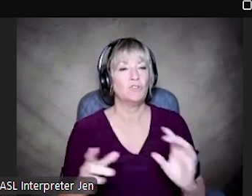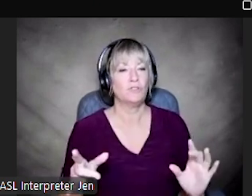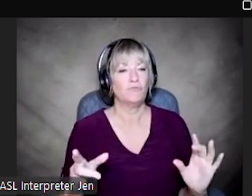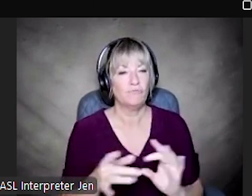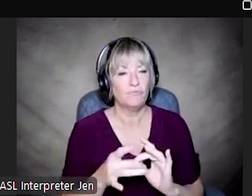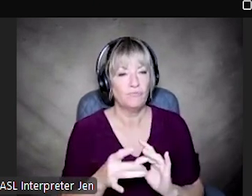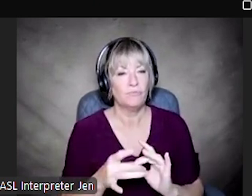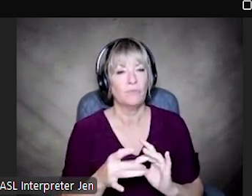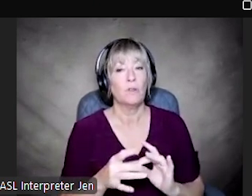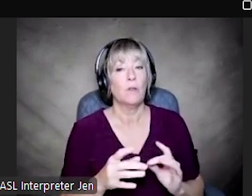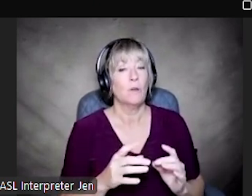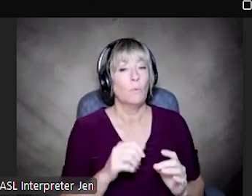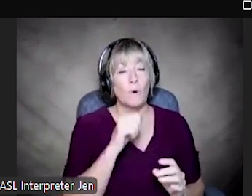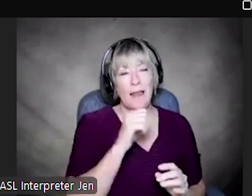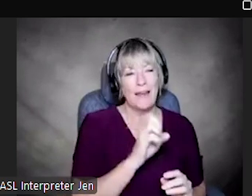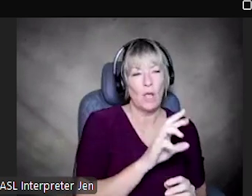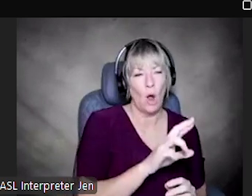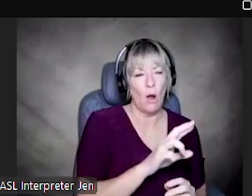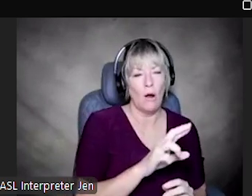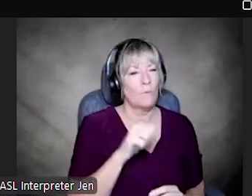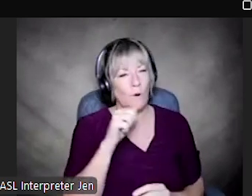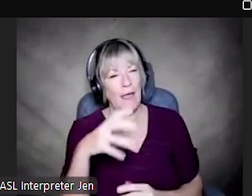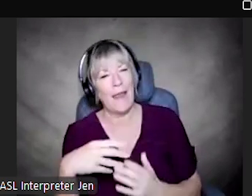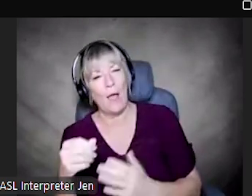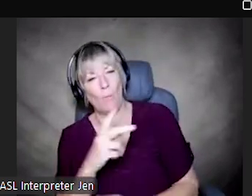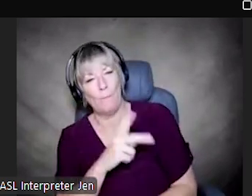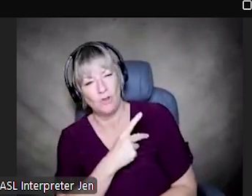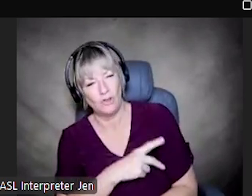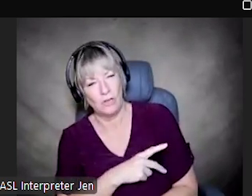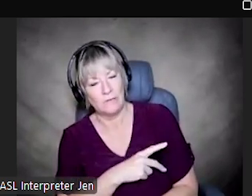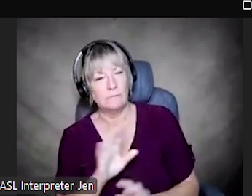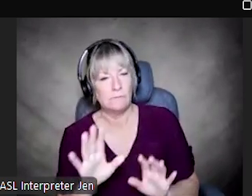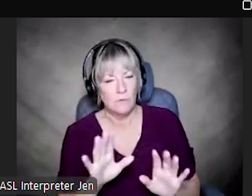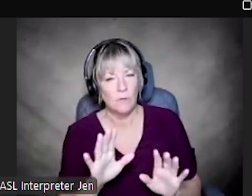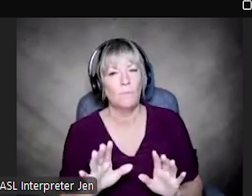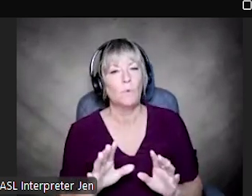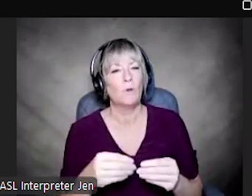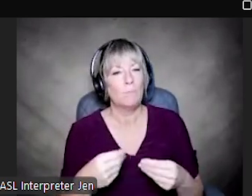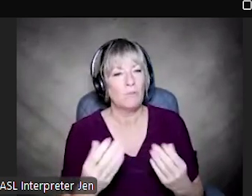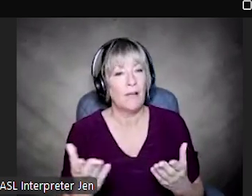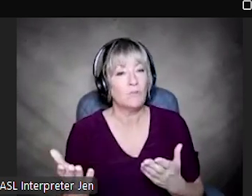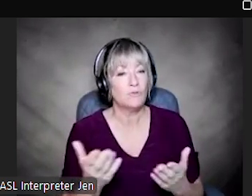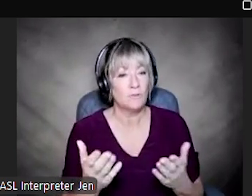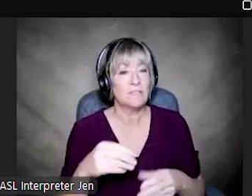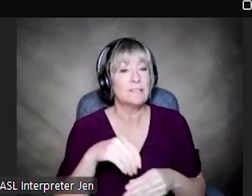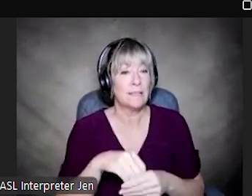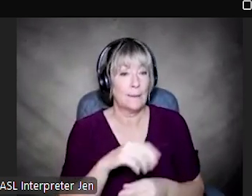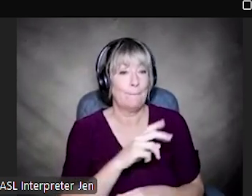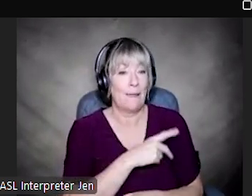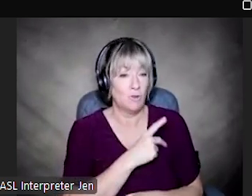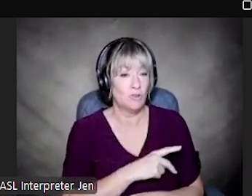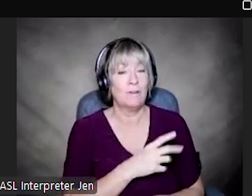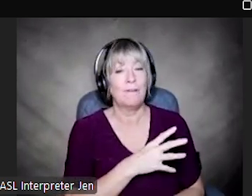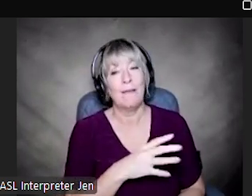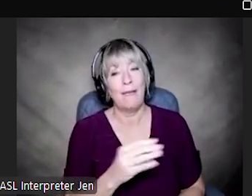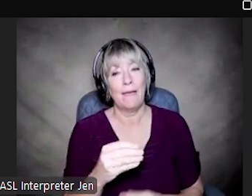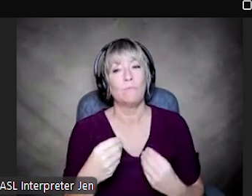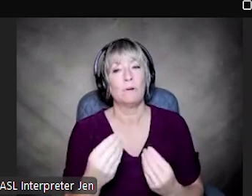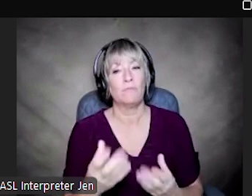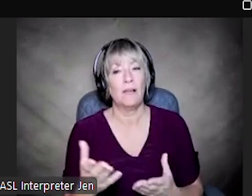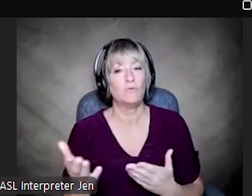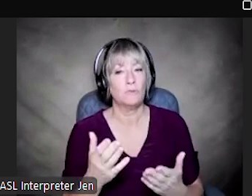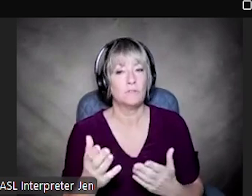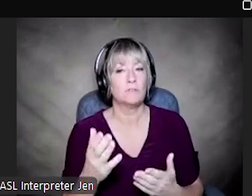an emergency room, but we're not an outpatient service provider. We do provide services where we're inpatient, and we also provide